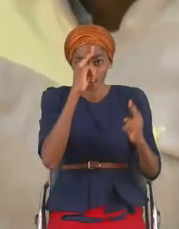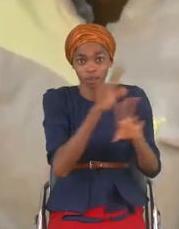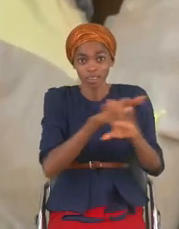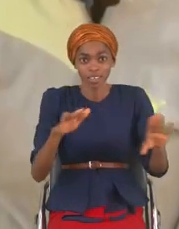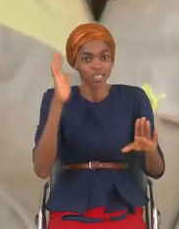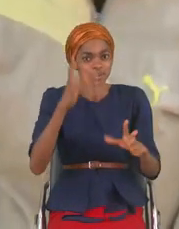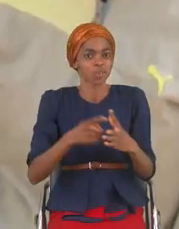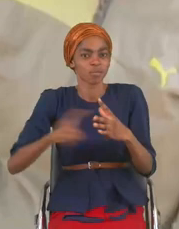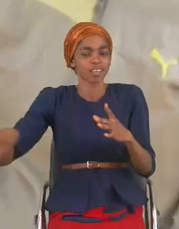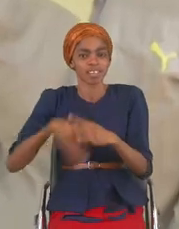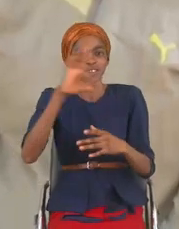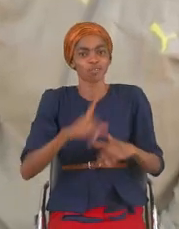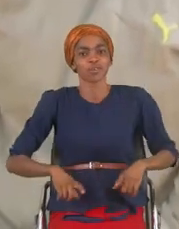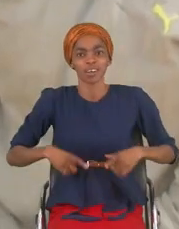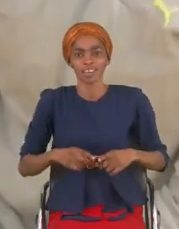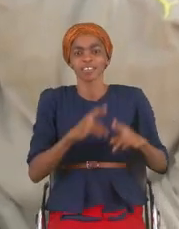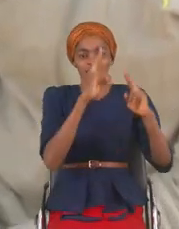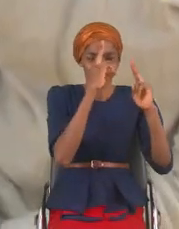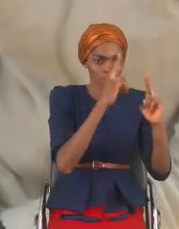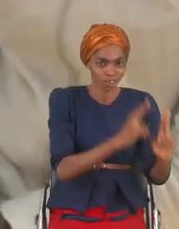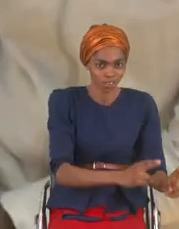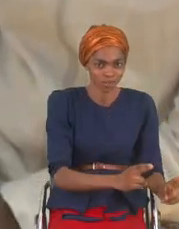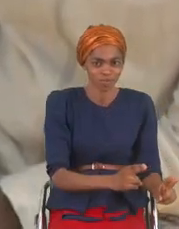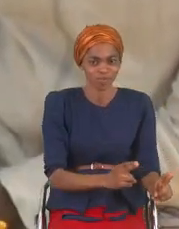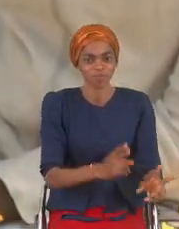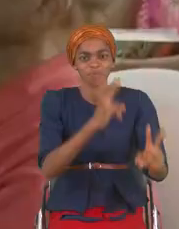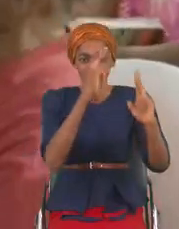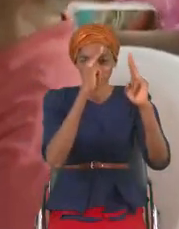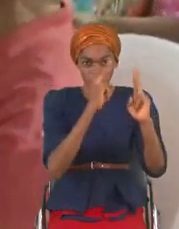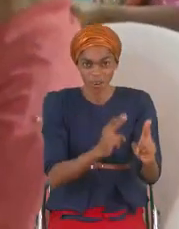your life. Honor. Honor.